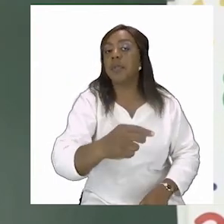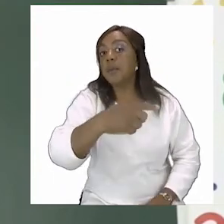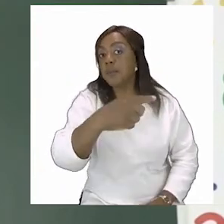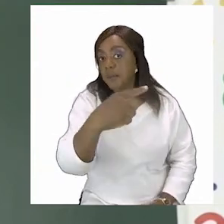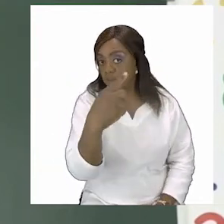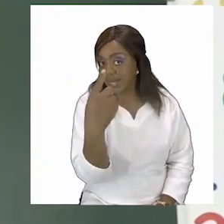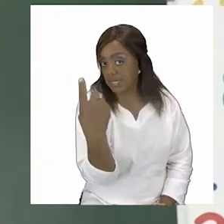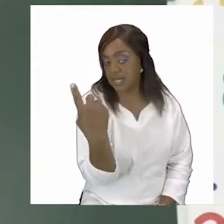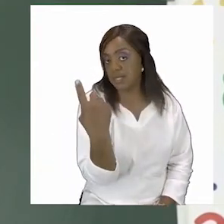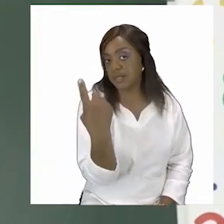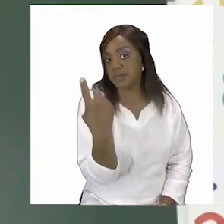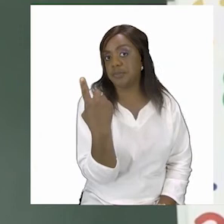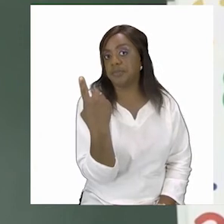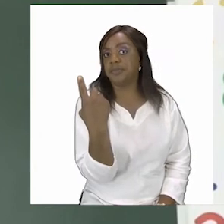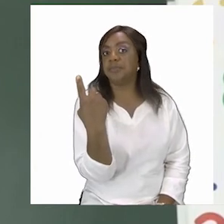Monday,